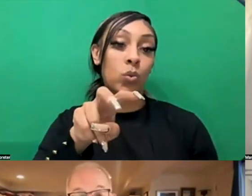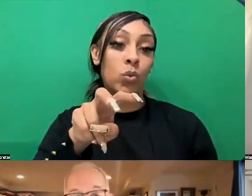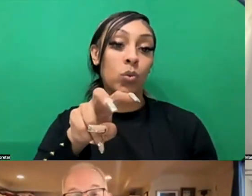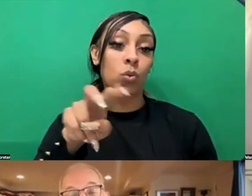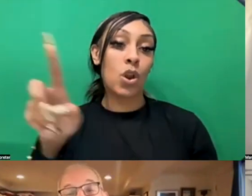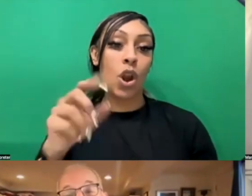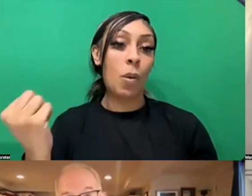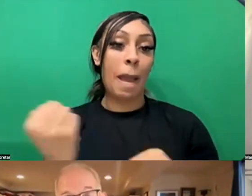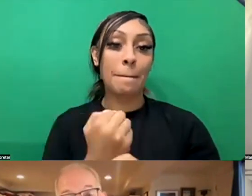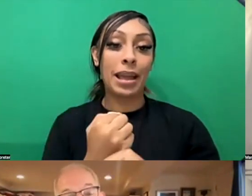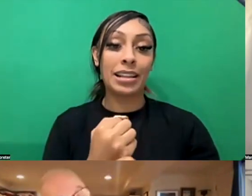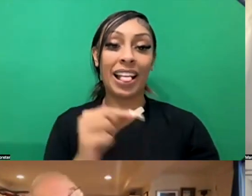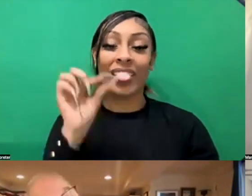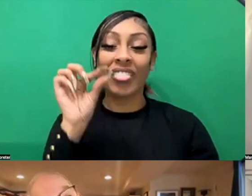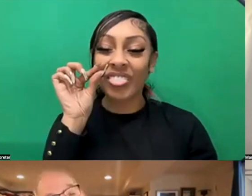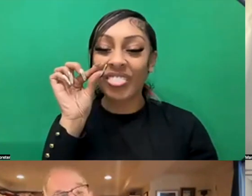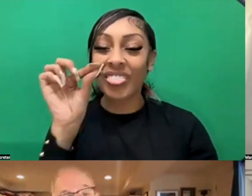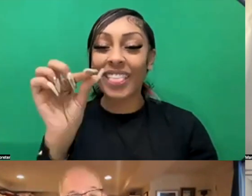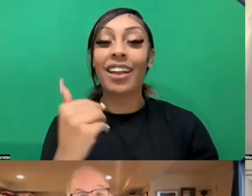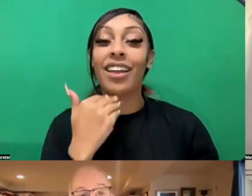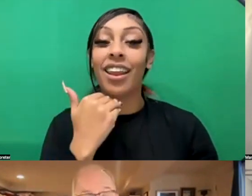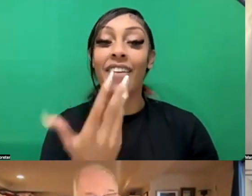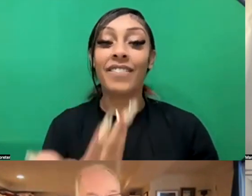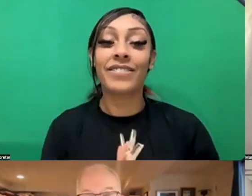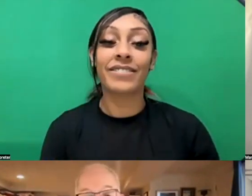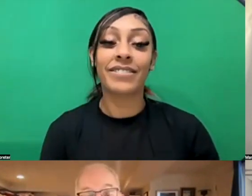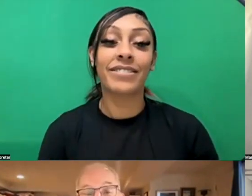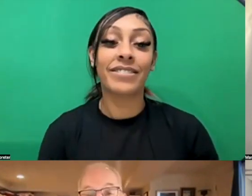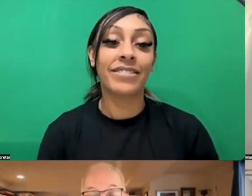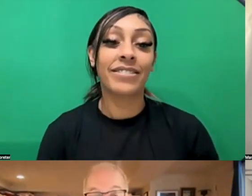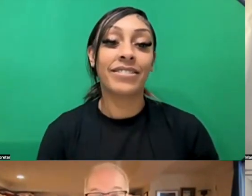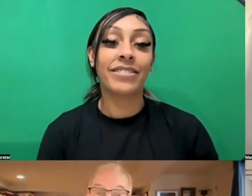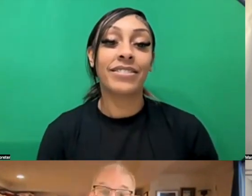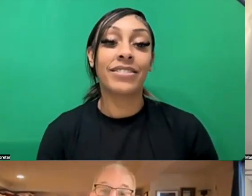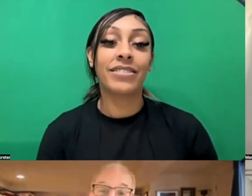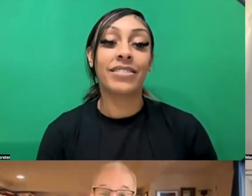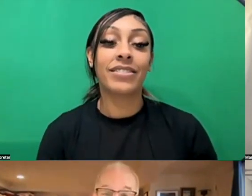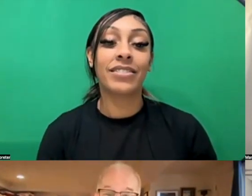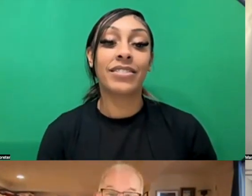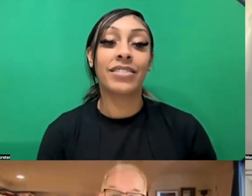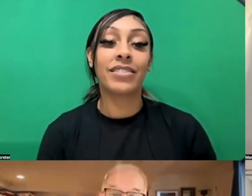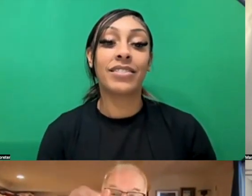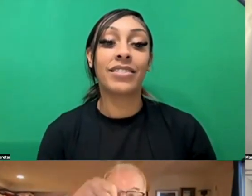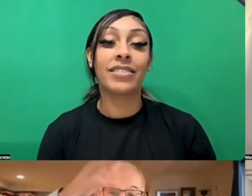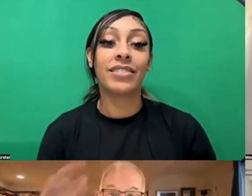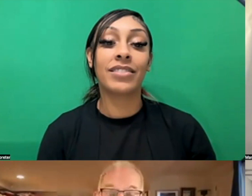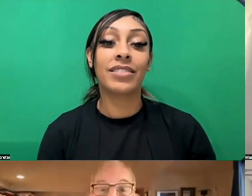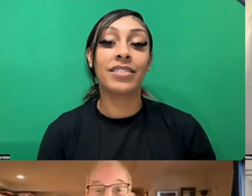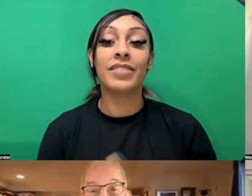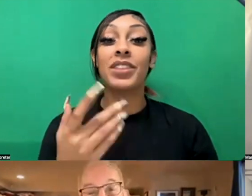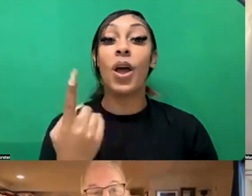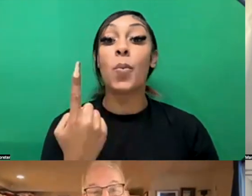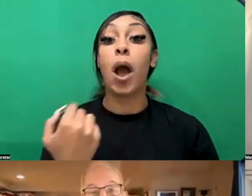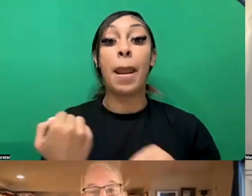MIDI jacks that's thin enough. So I used standard MIDI jacks, but when I manufacture, I just clip the tops of it